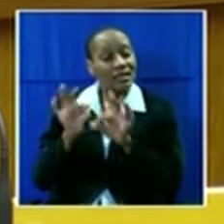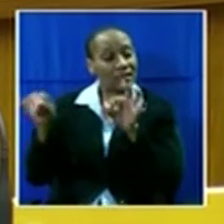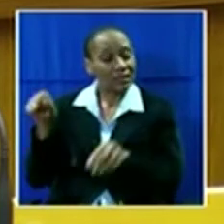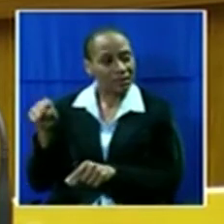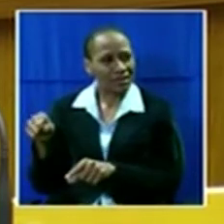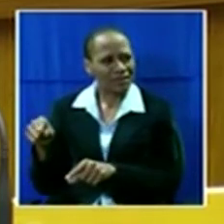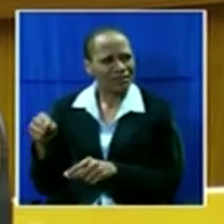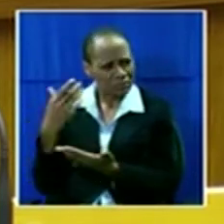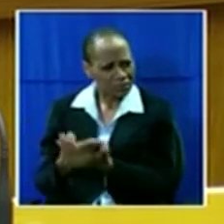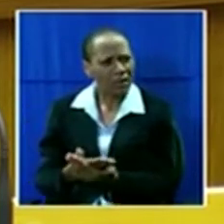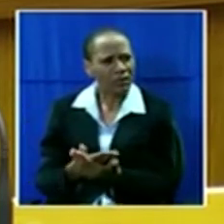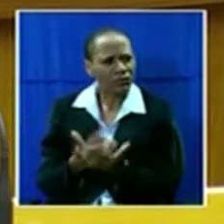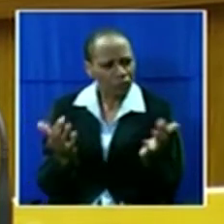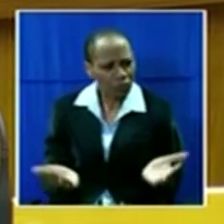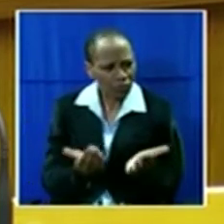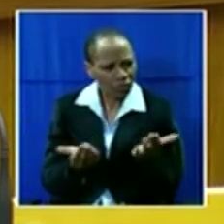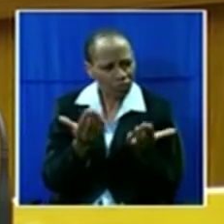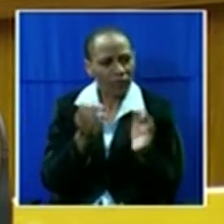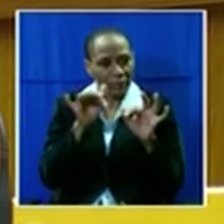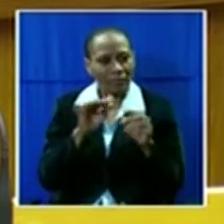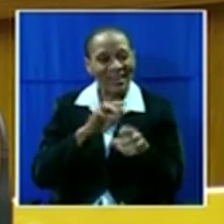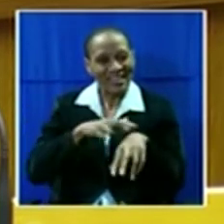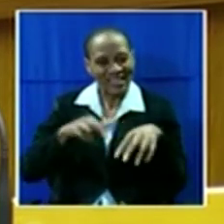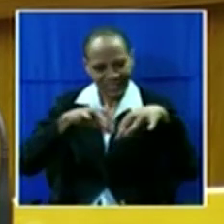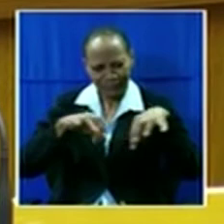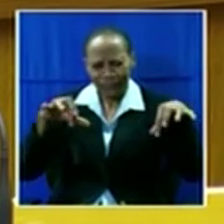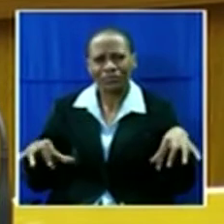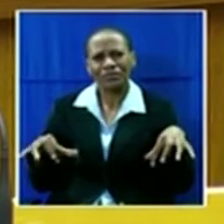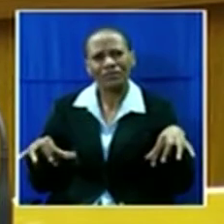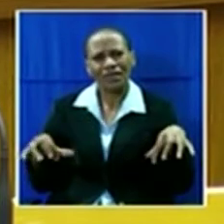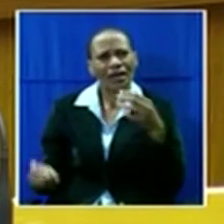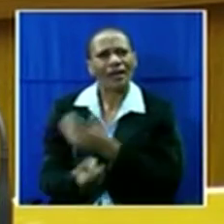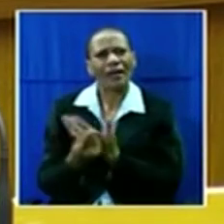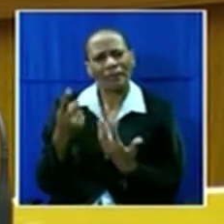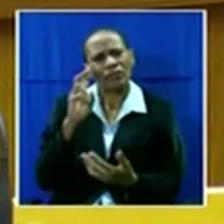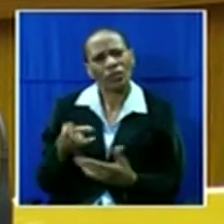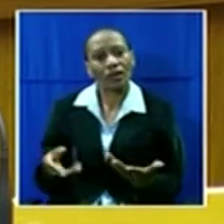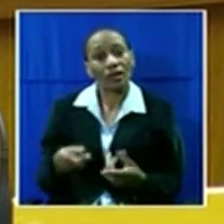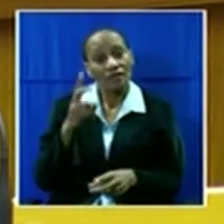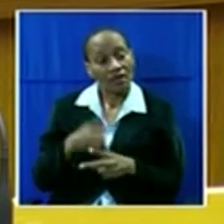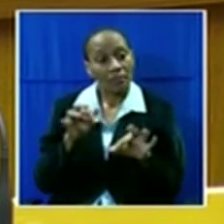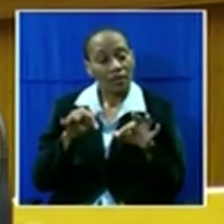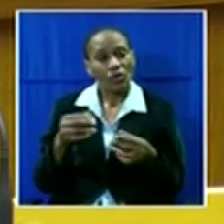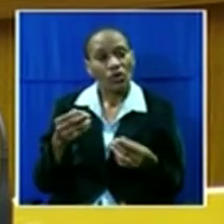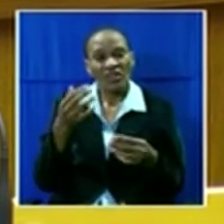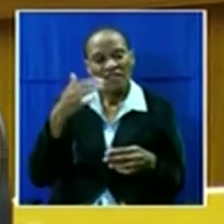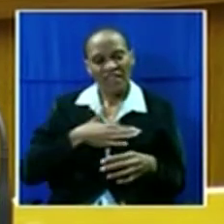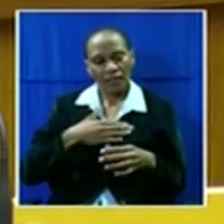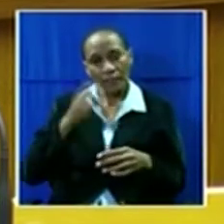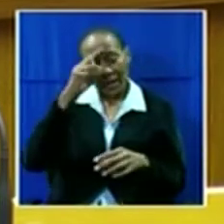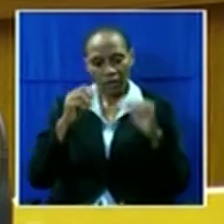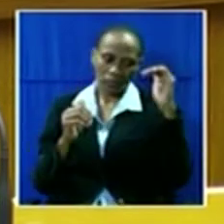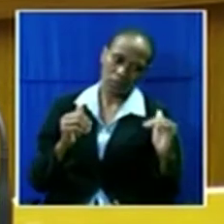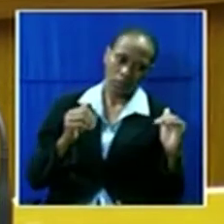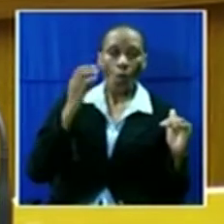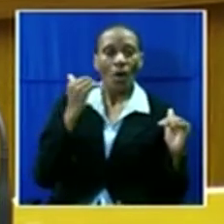of sowing seeds of hatred, racialism, divisions and promotion of superiority amongst